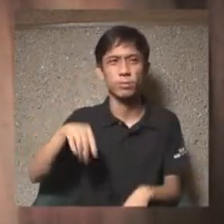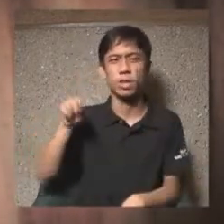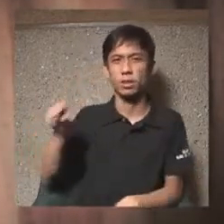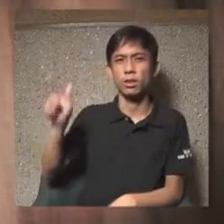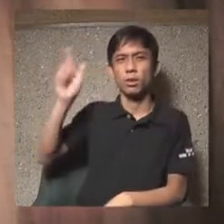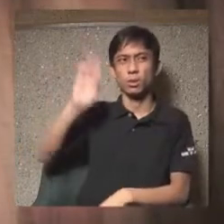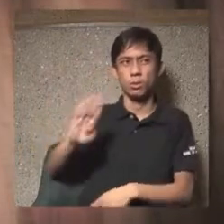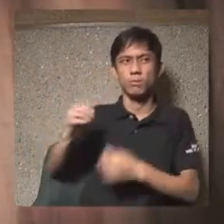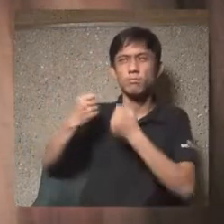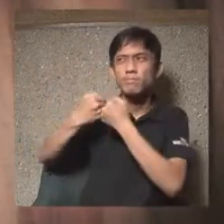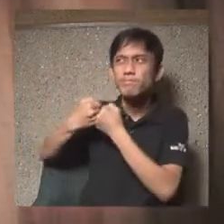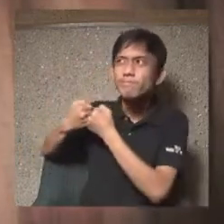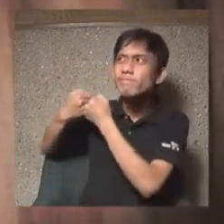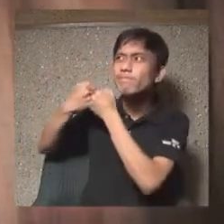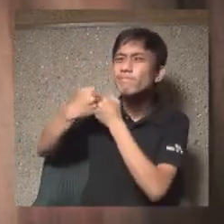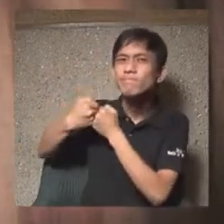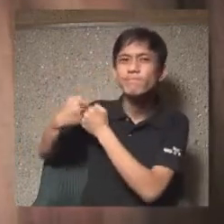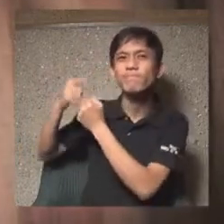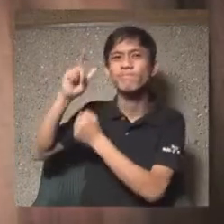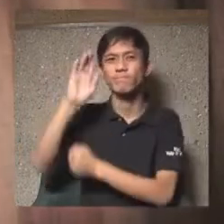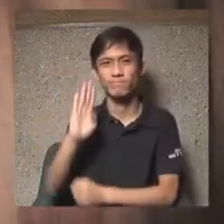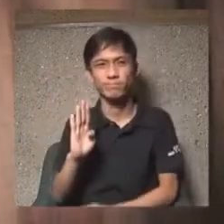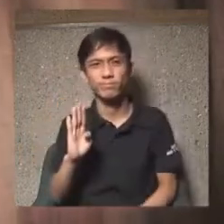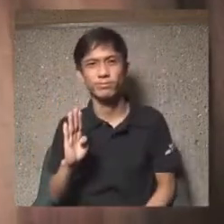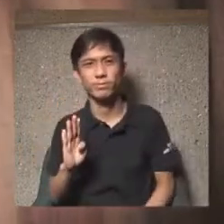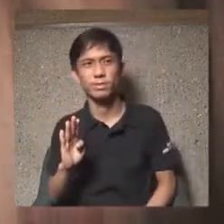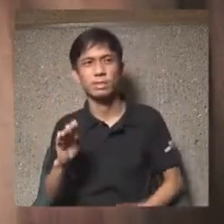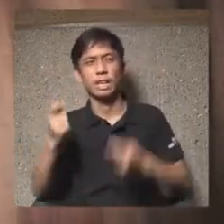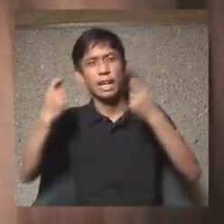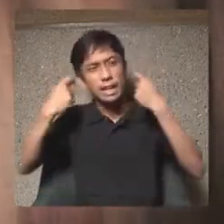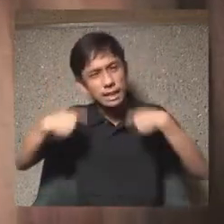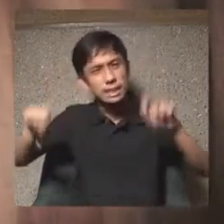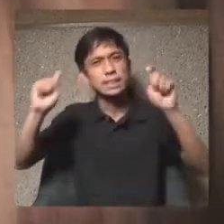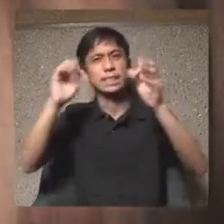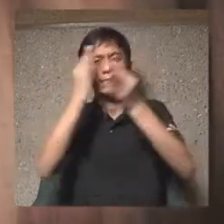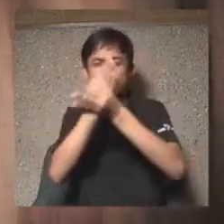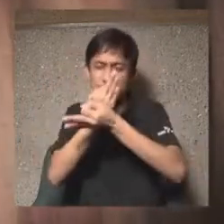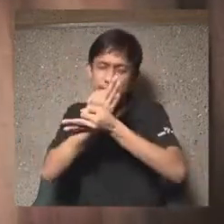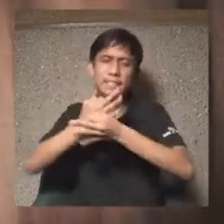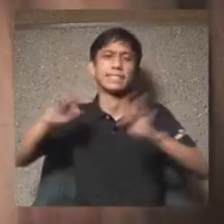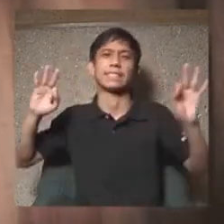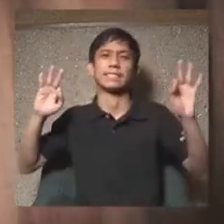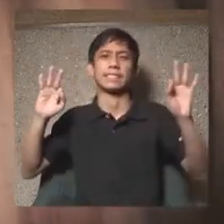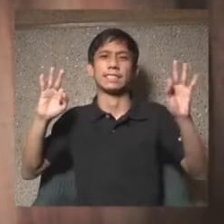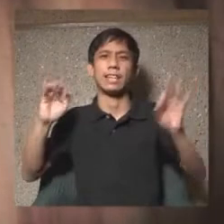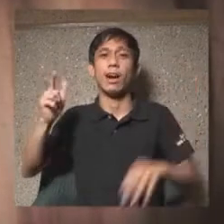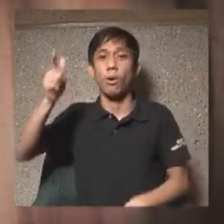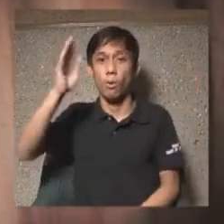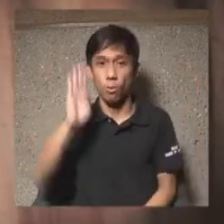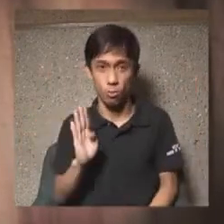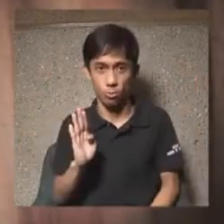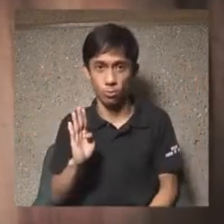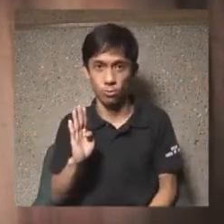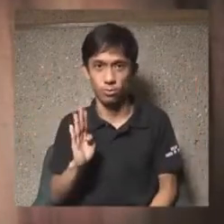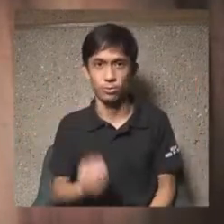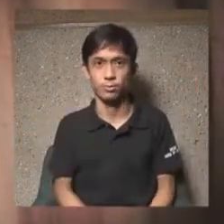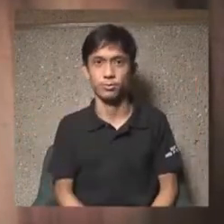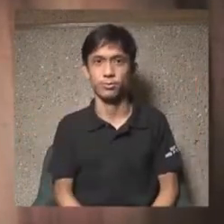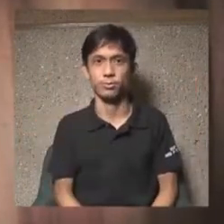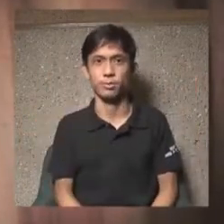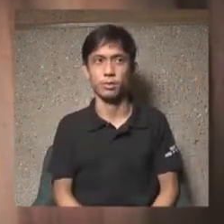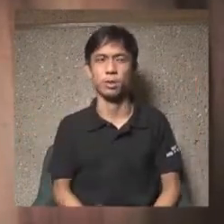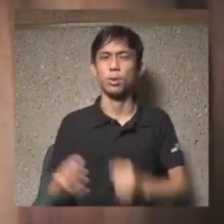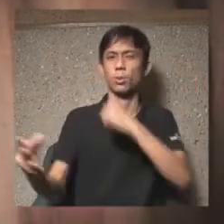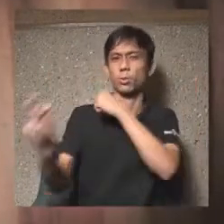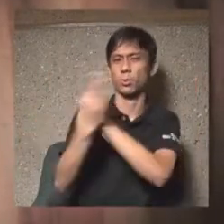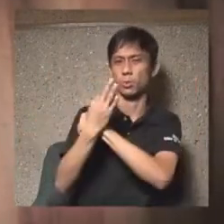blessings. We try to free ourselves from God and force our own way, to have our own way, even if it